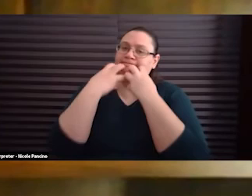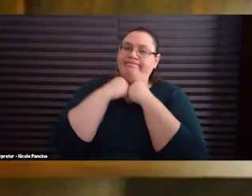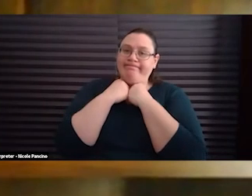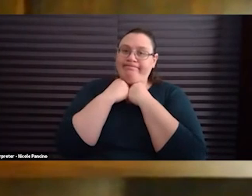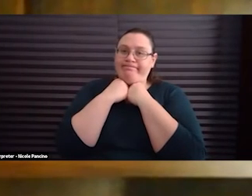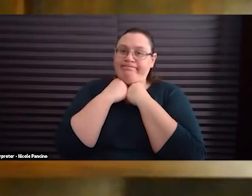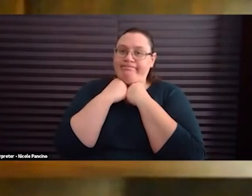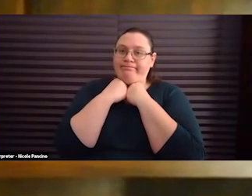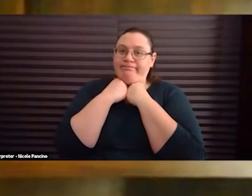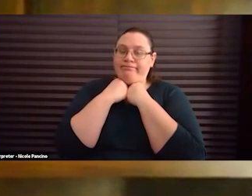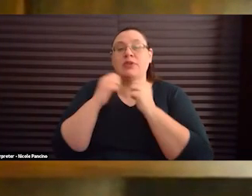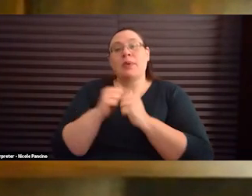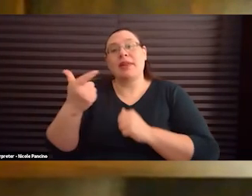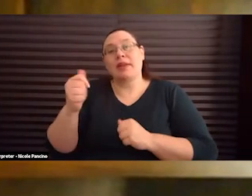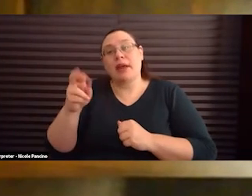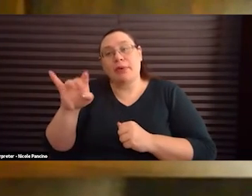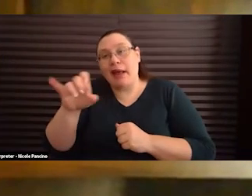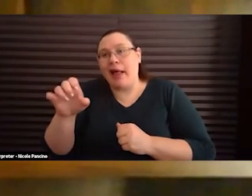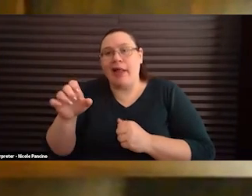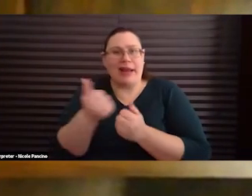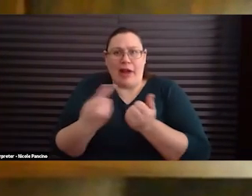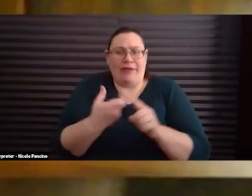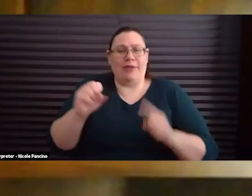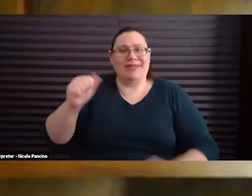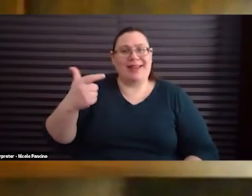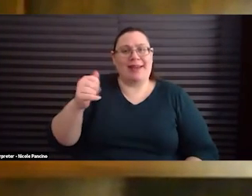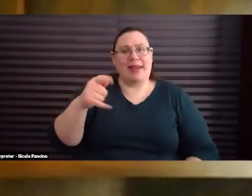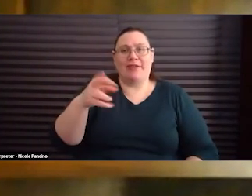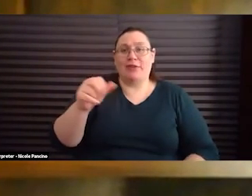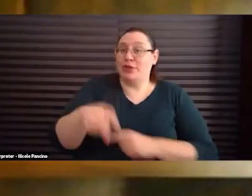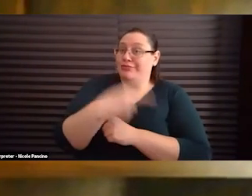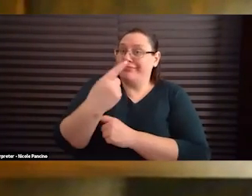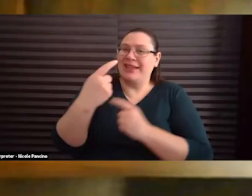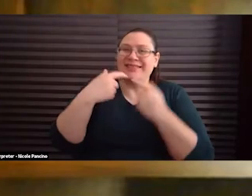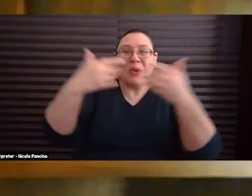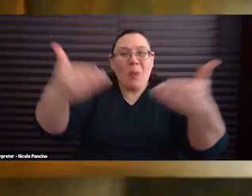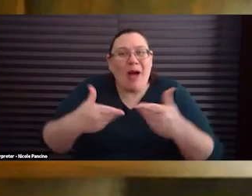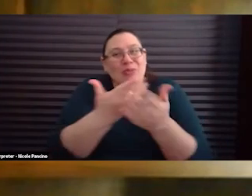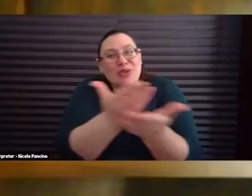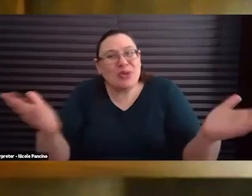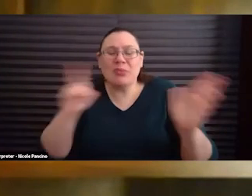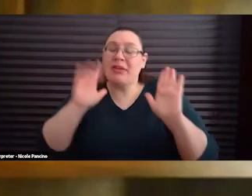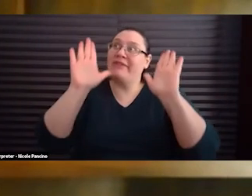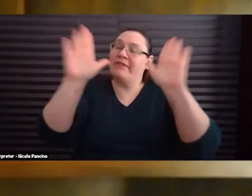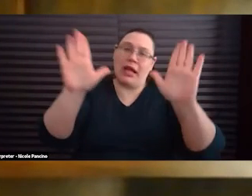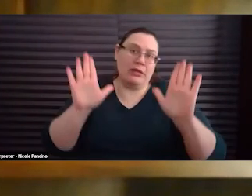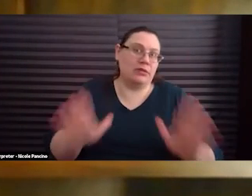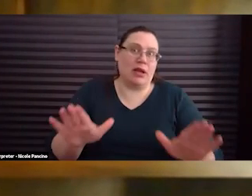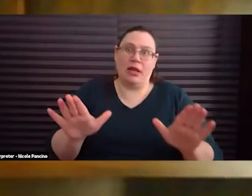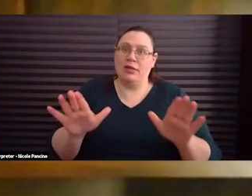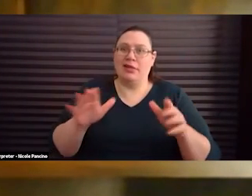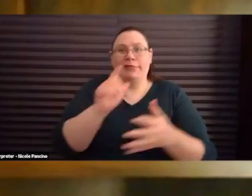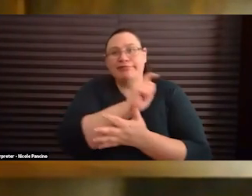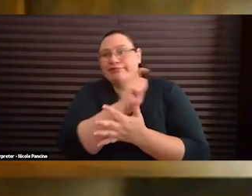So along with Gabrielle and all of us at SAG-AFTRA, I want to welcome all of you today. This is going to be a fantastic set of